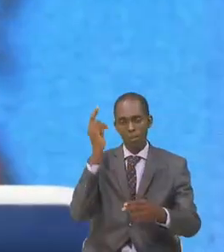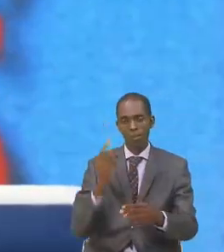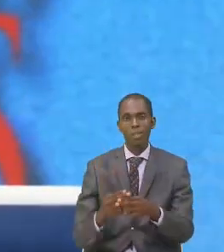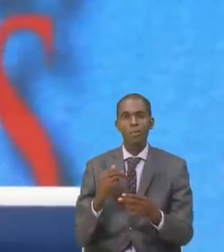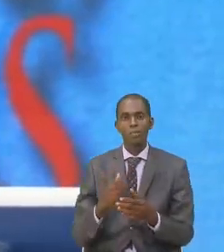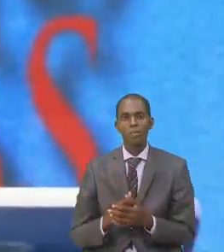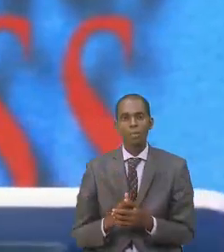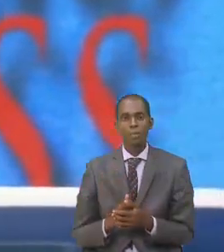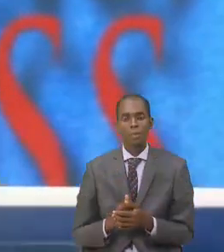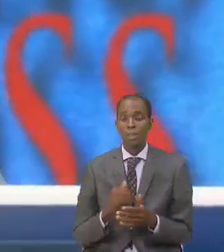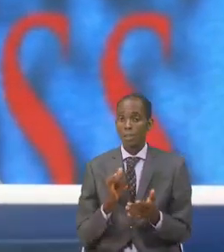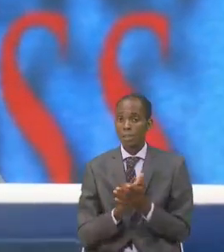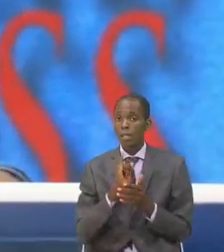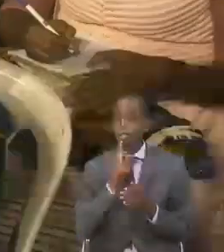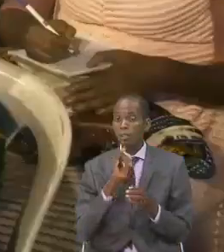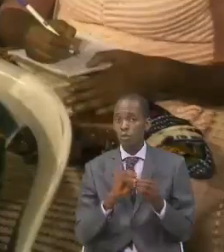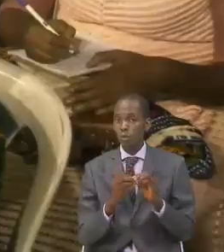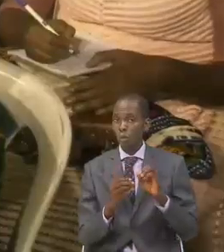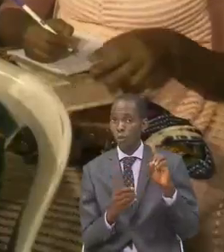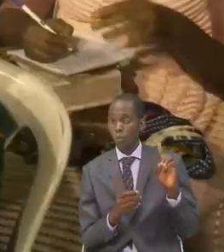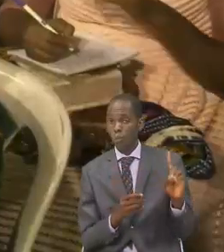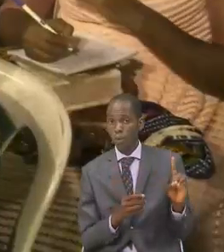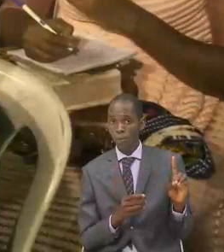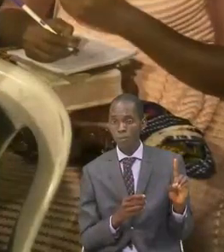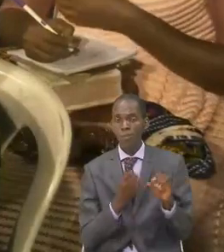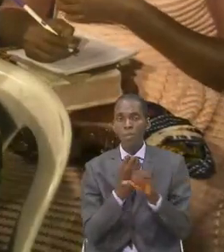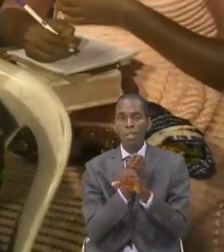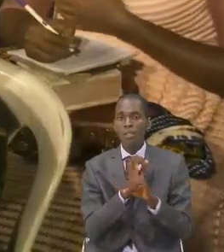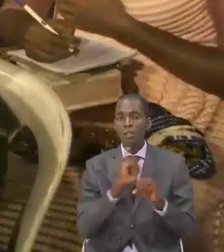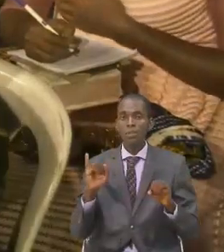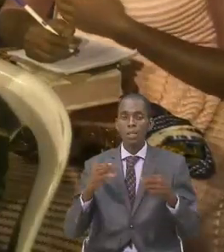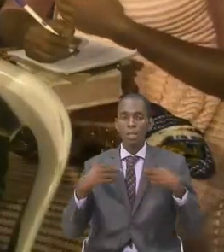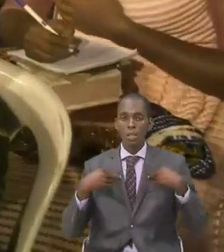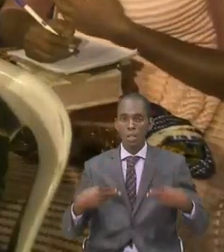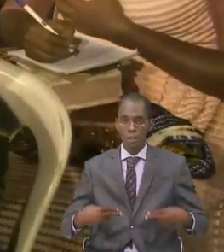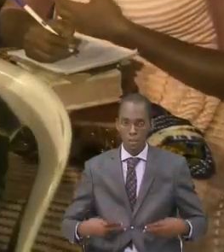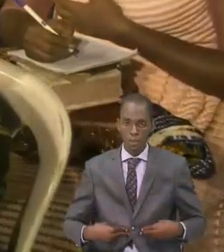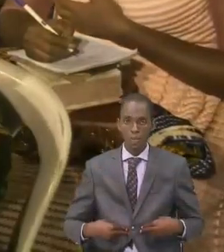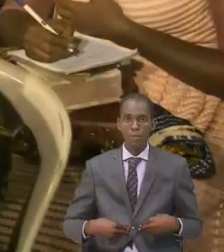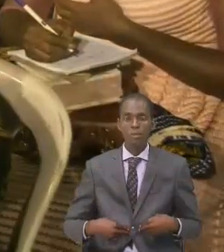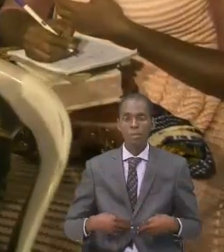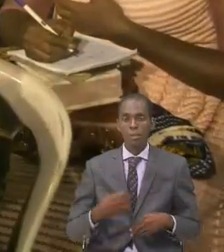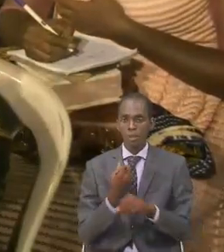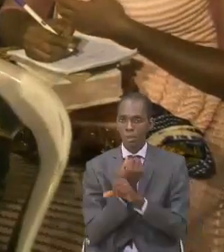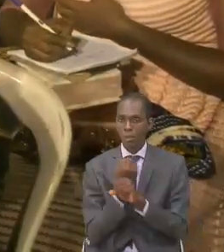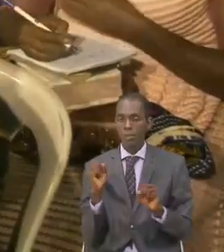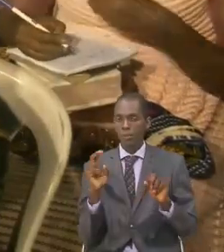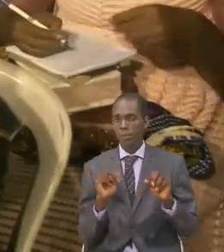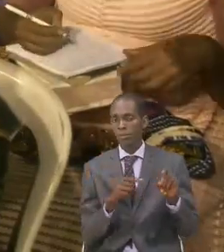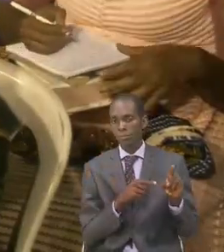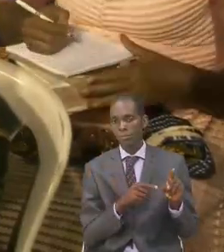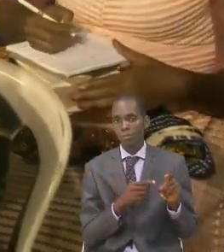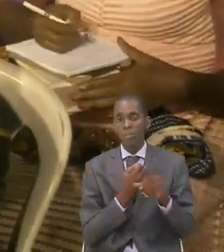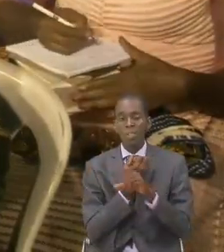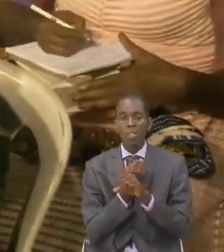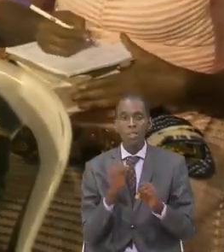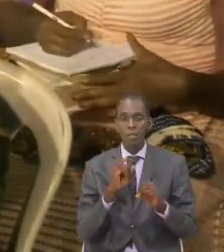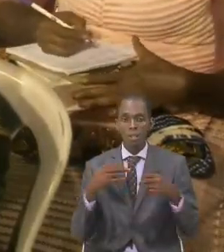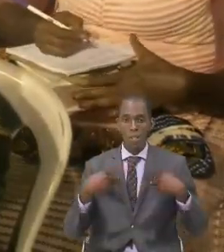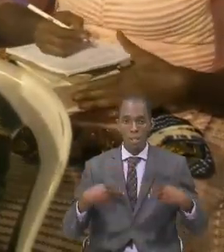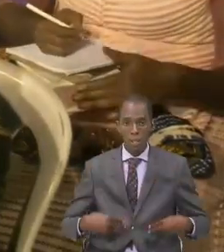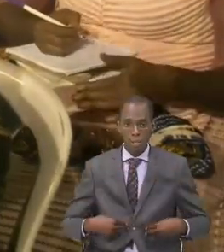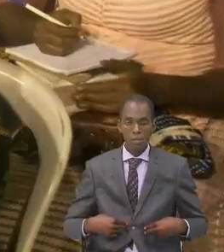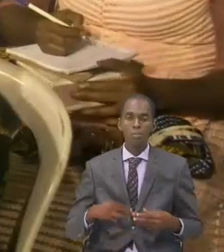become yours in Jesus' name. That's number one. Saving